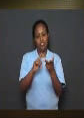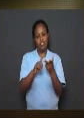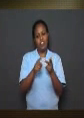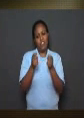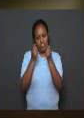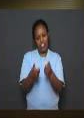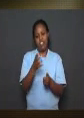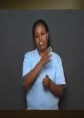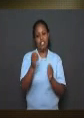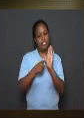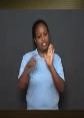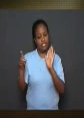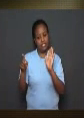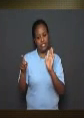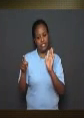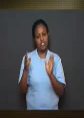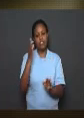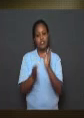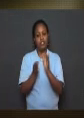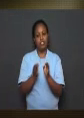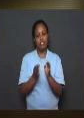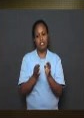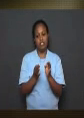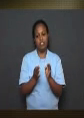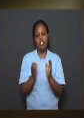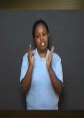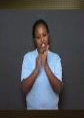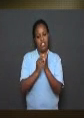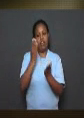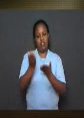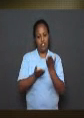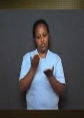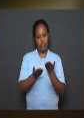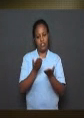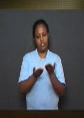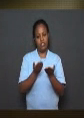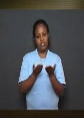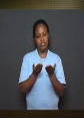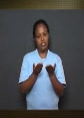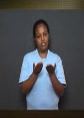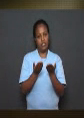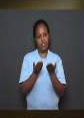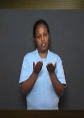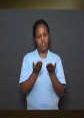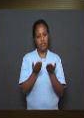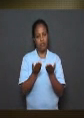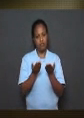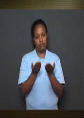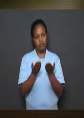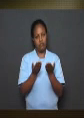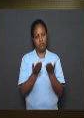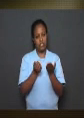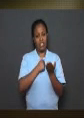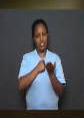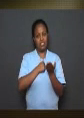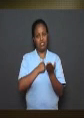public trials, right to counsel, right against